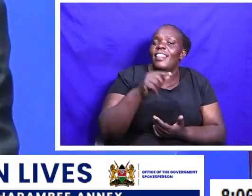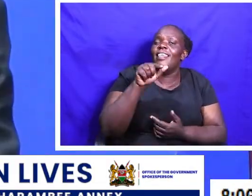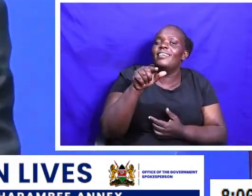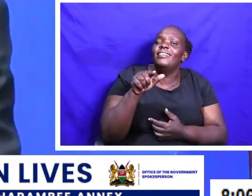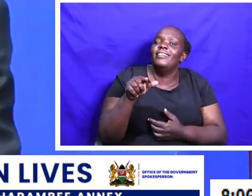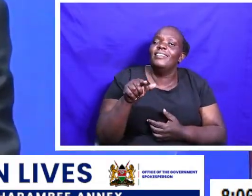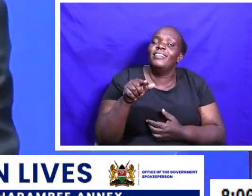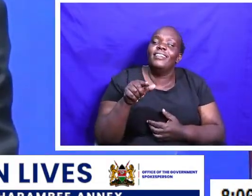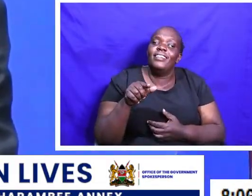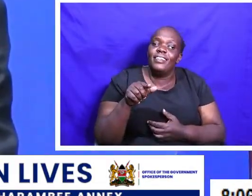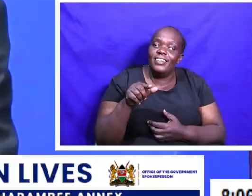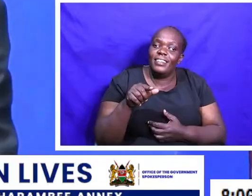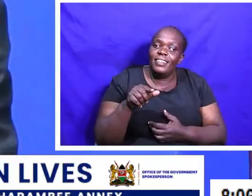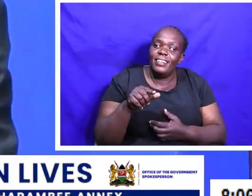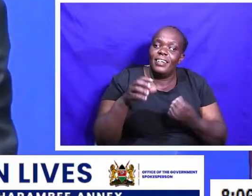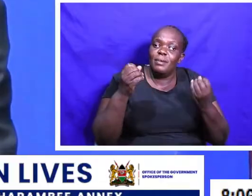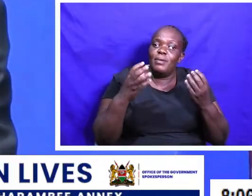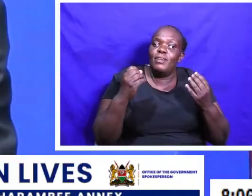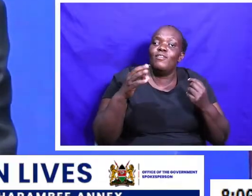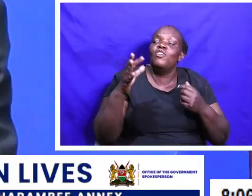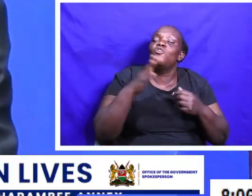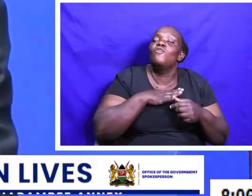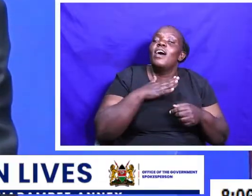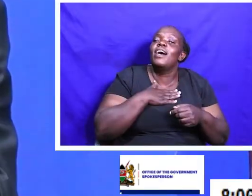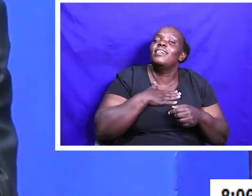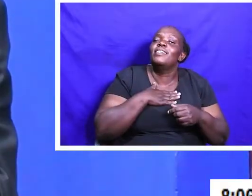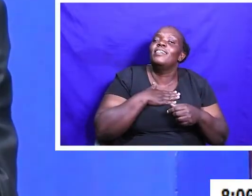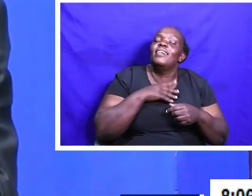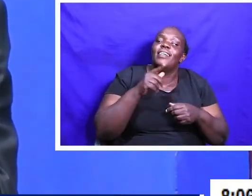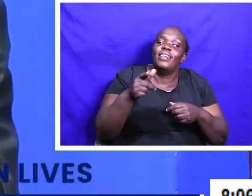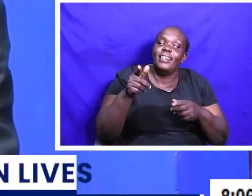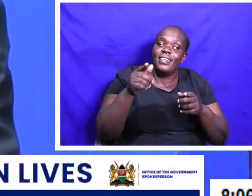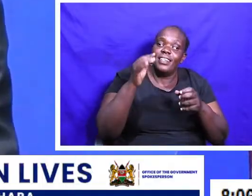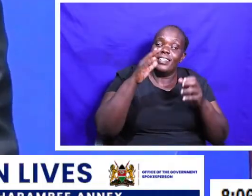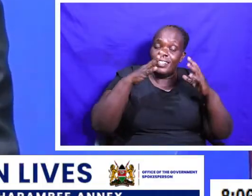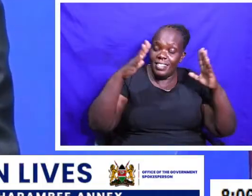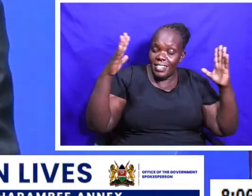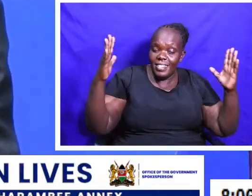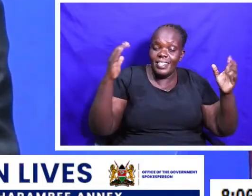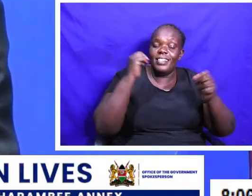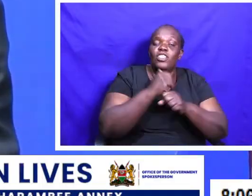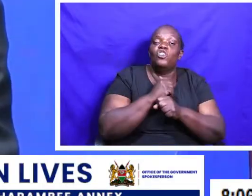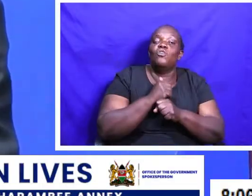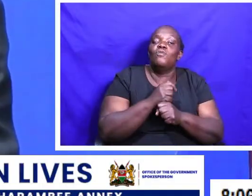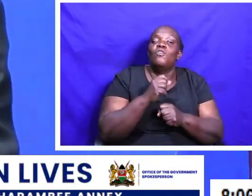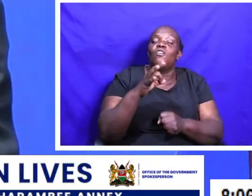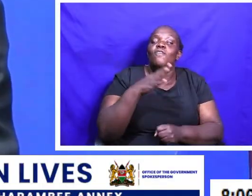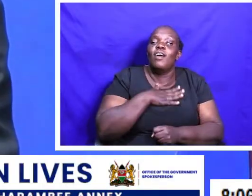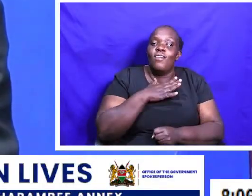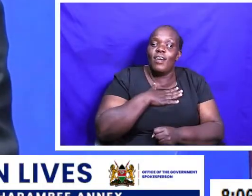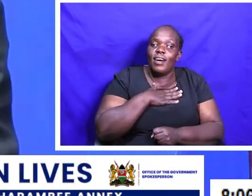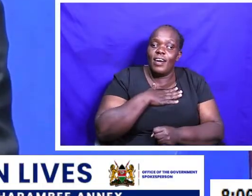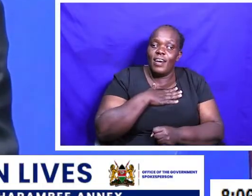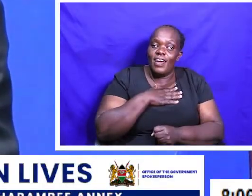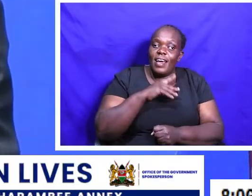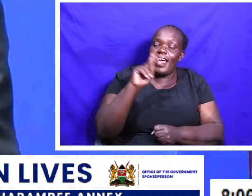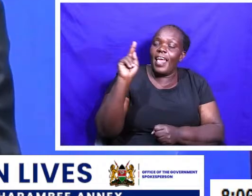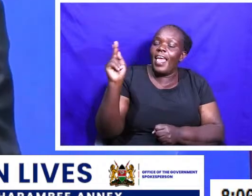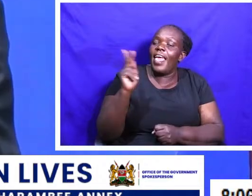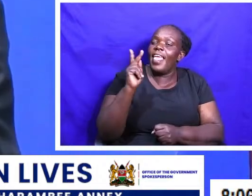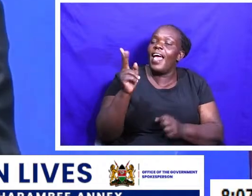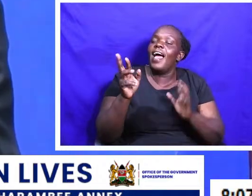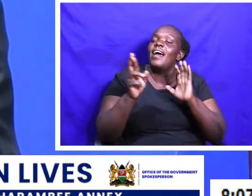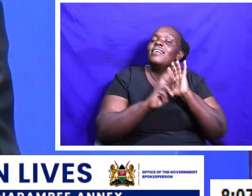This brother of ours who really did a great job of putting